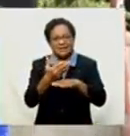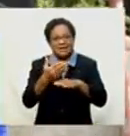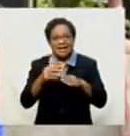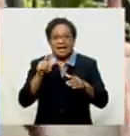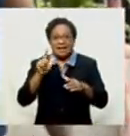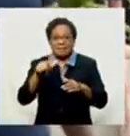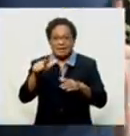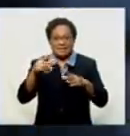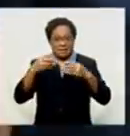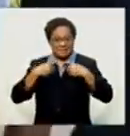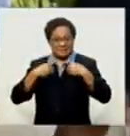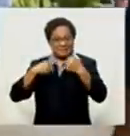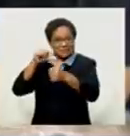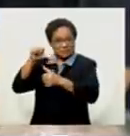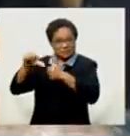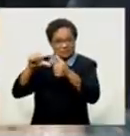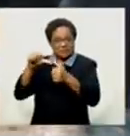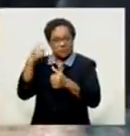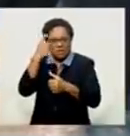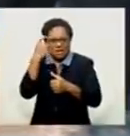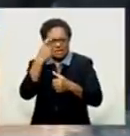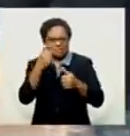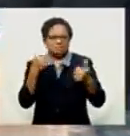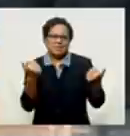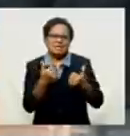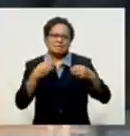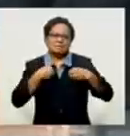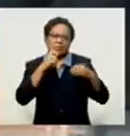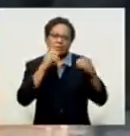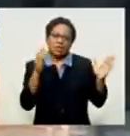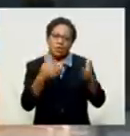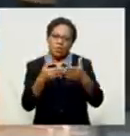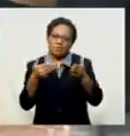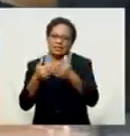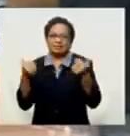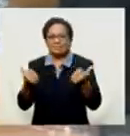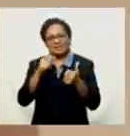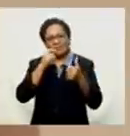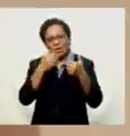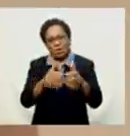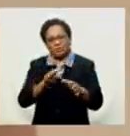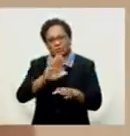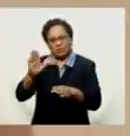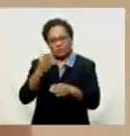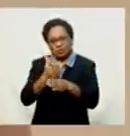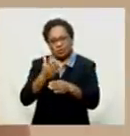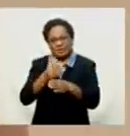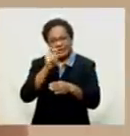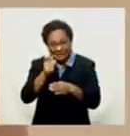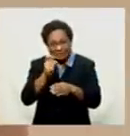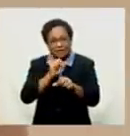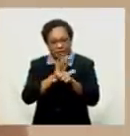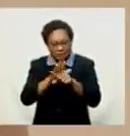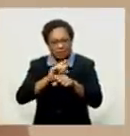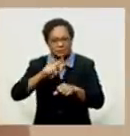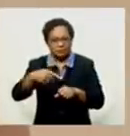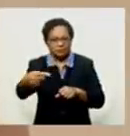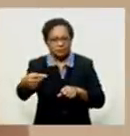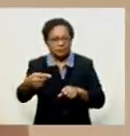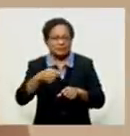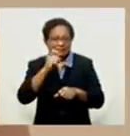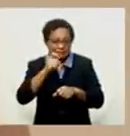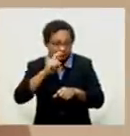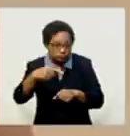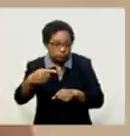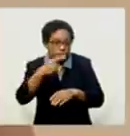Commerce fears there might be closures and job losses should the situation continue. If this thing will continue maybe another week or